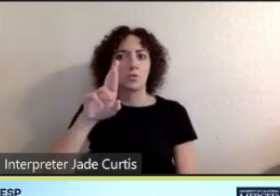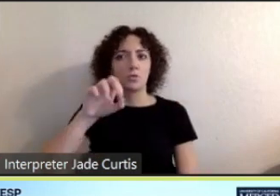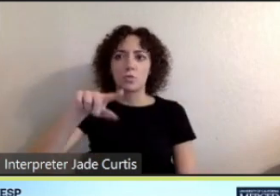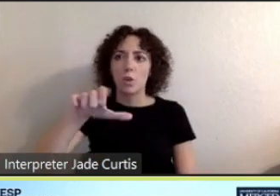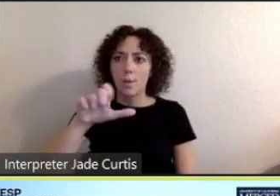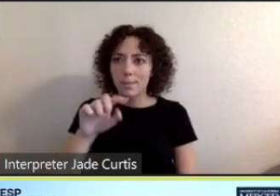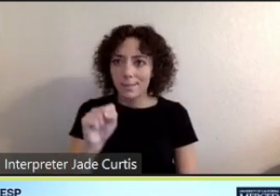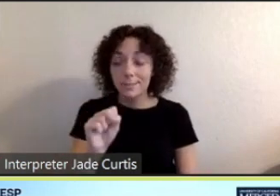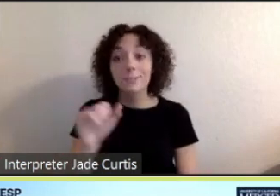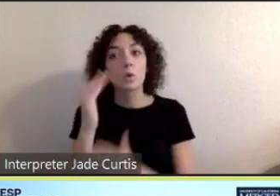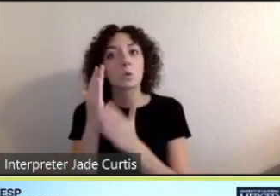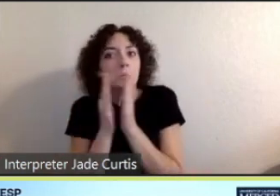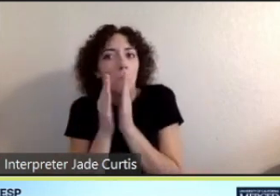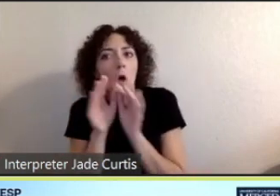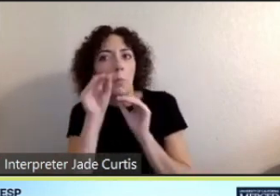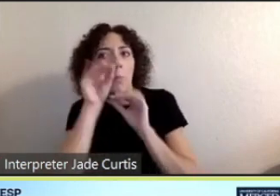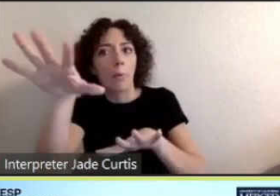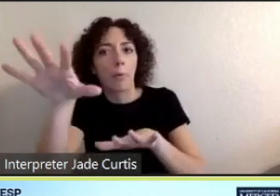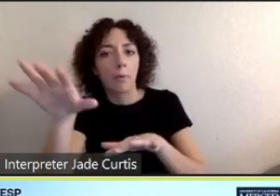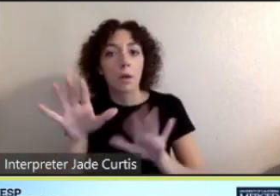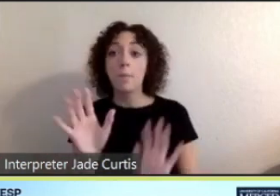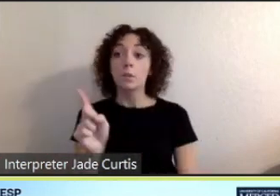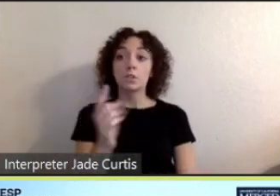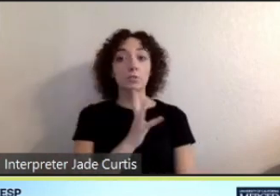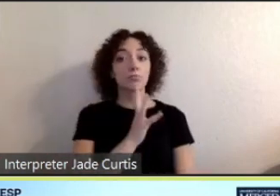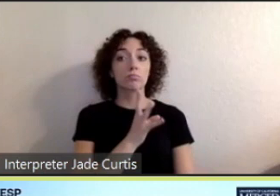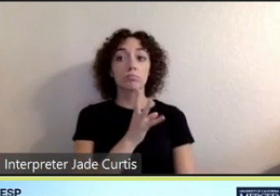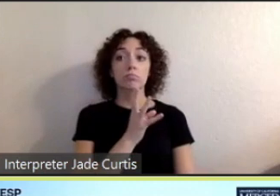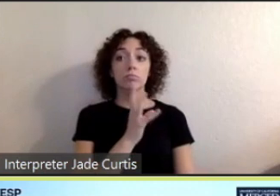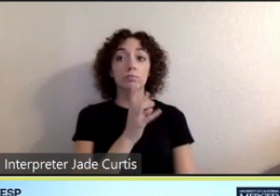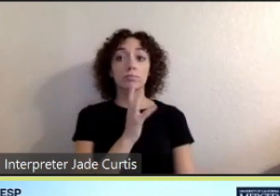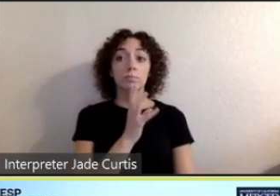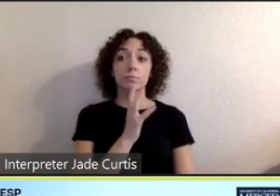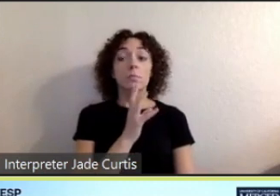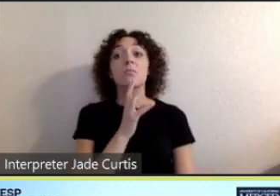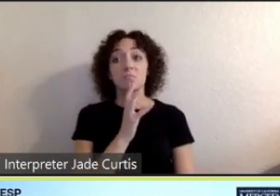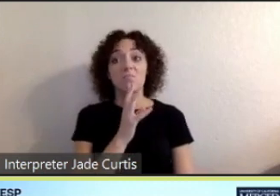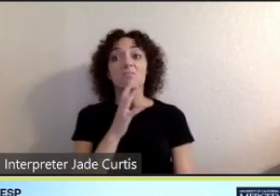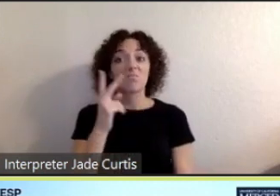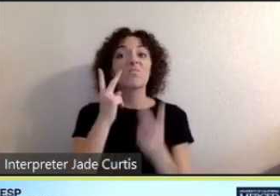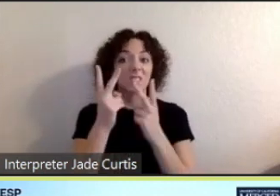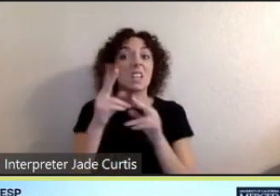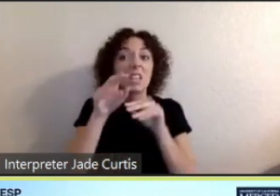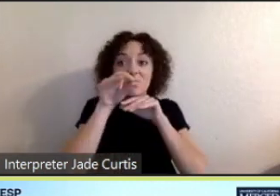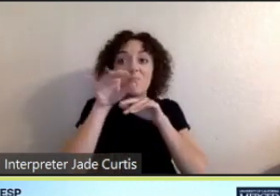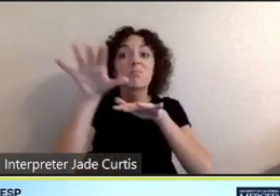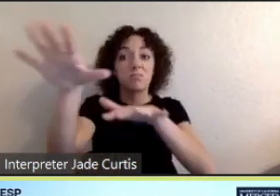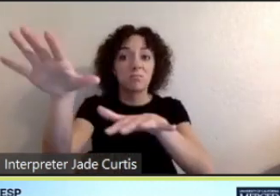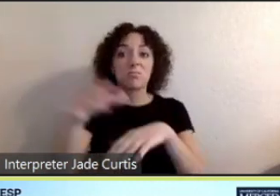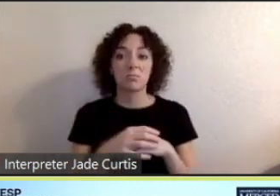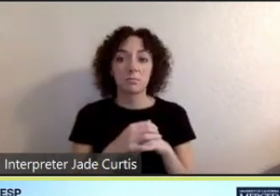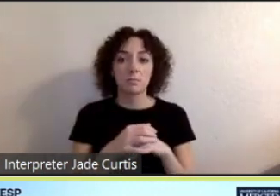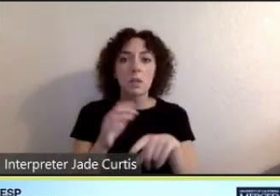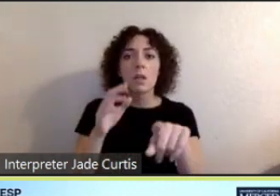smaller aerosols. But when we just talk, we actually release a plume of aerosols. This is nice work done by